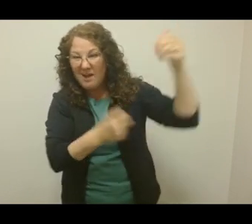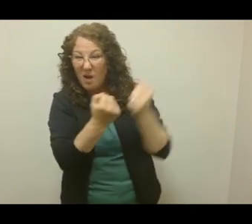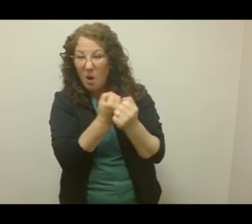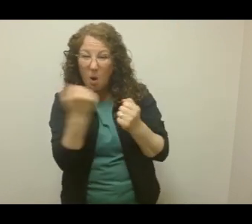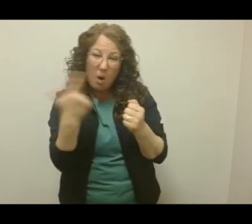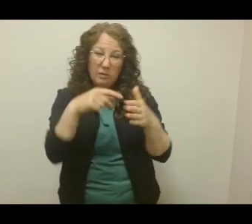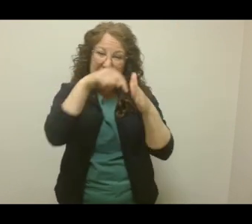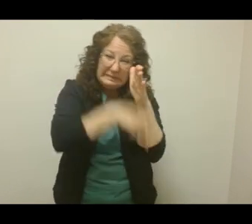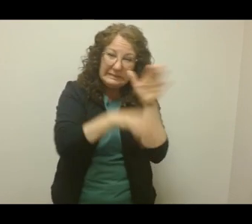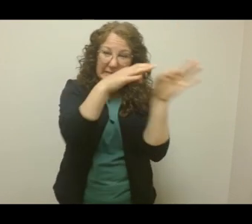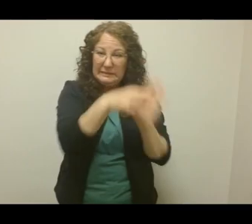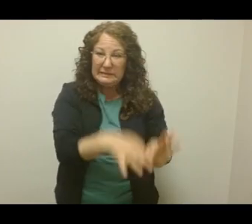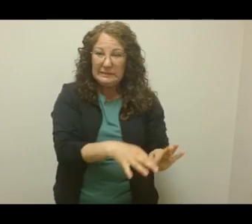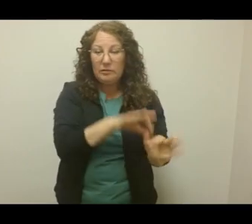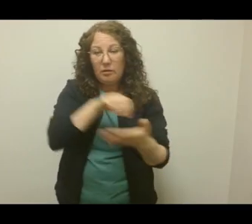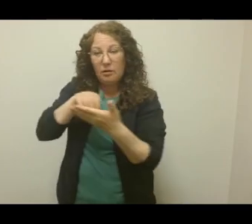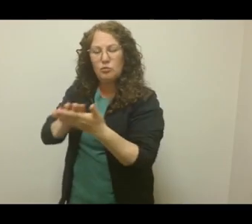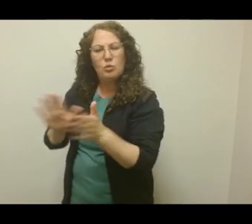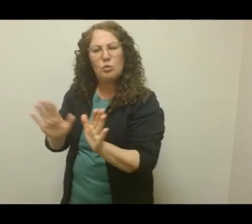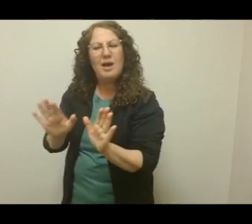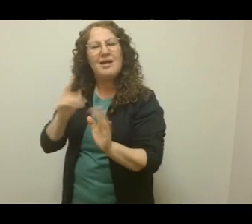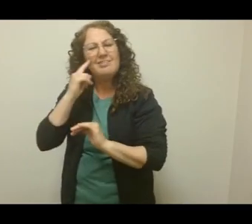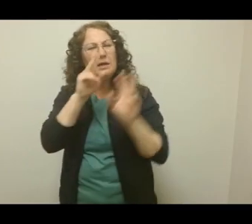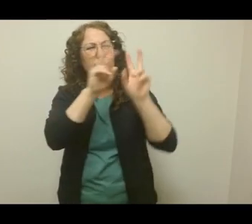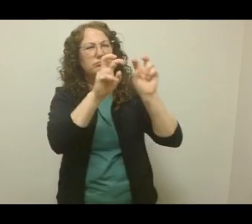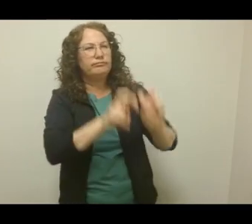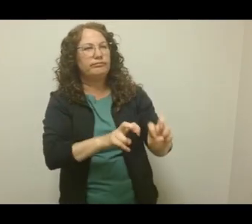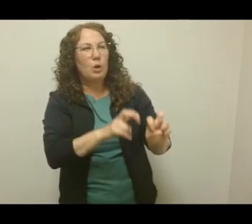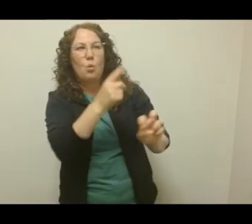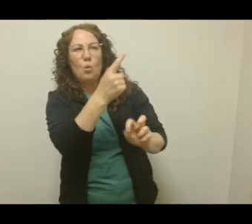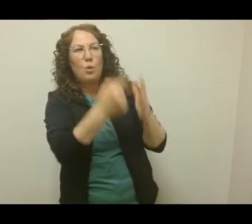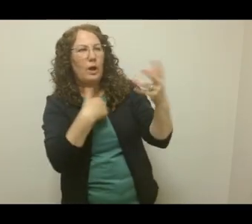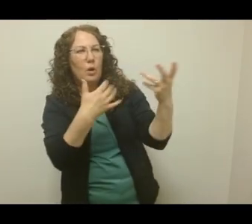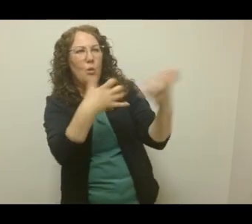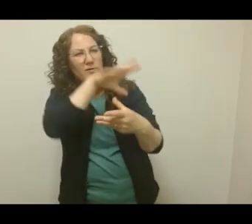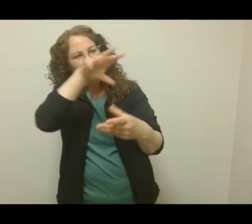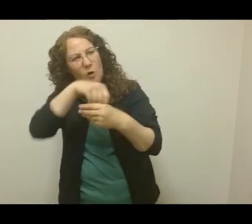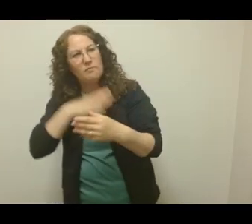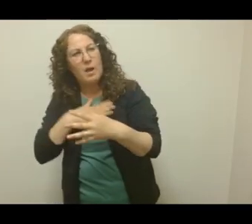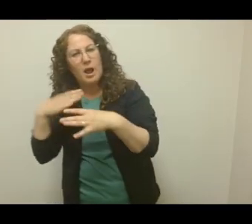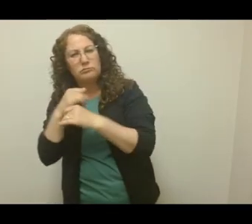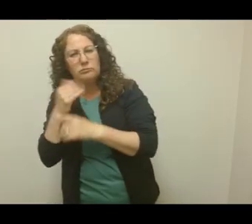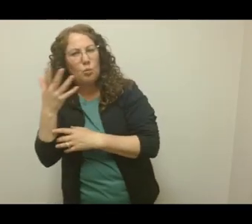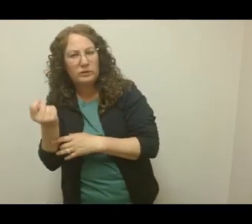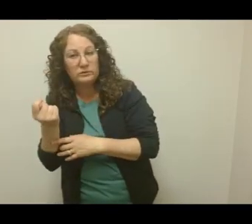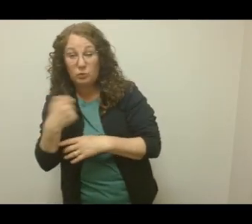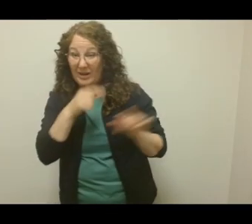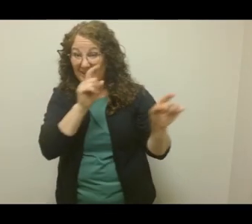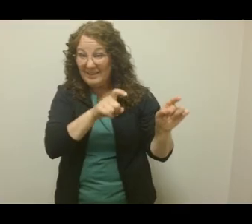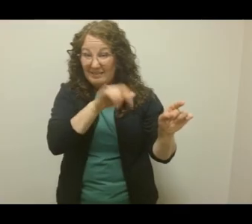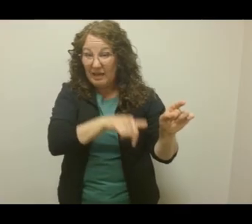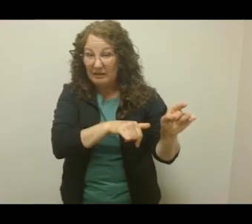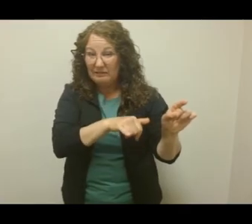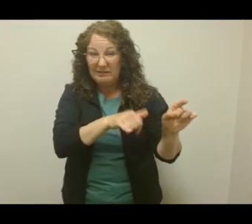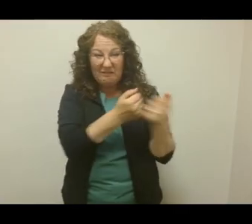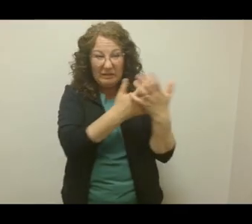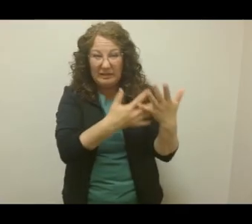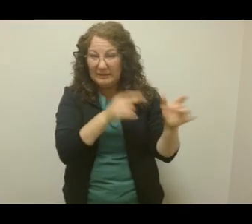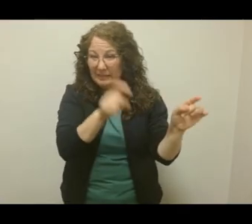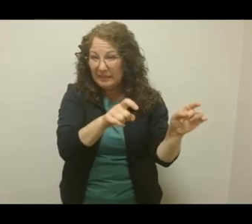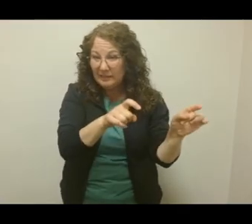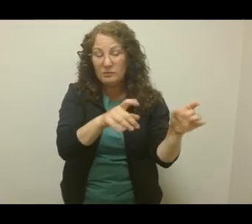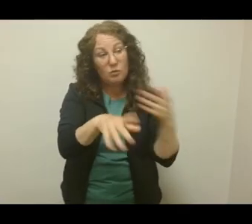details. Try to think critically about what you're going to want in your final paraphrase. Do you need that? Do you want to add